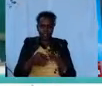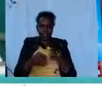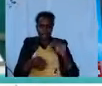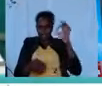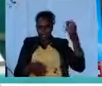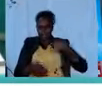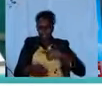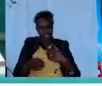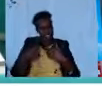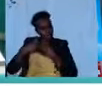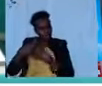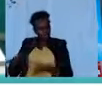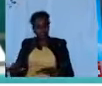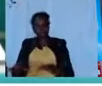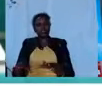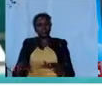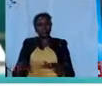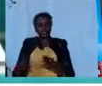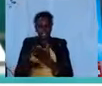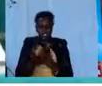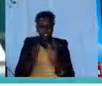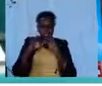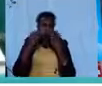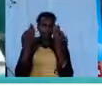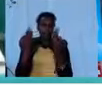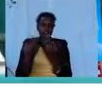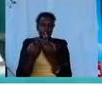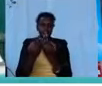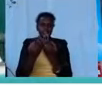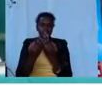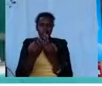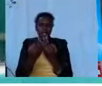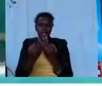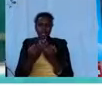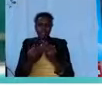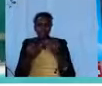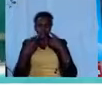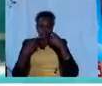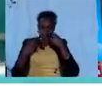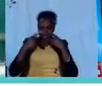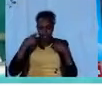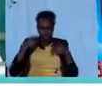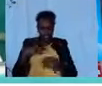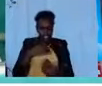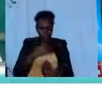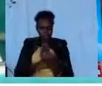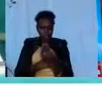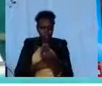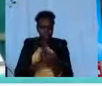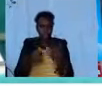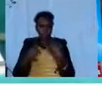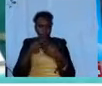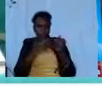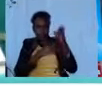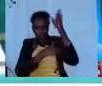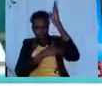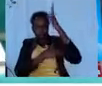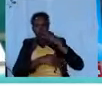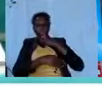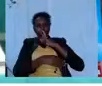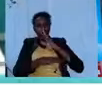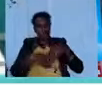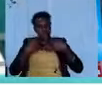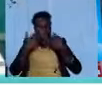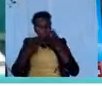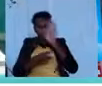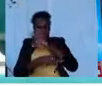incomes, oh God. Some families are ailing this morning, but your God who restores, whom we